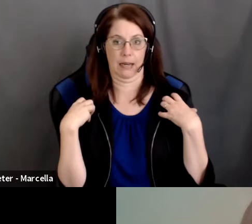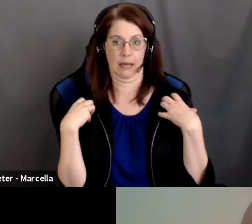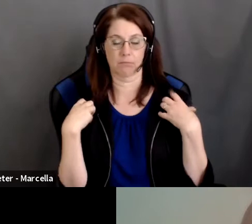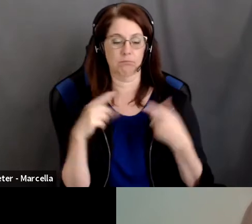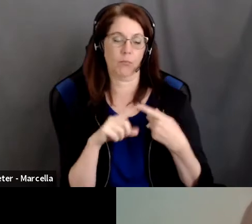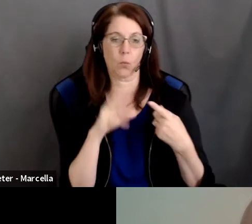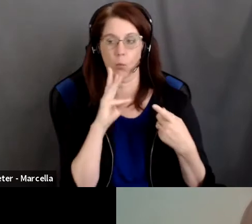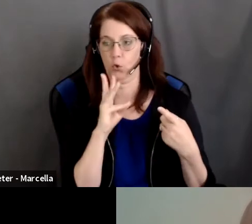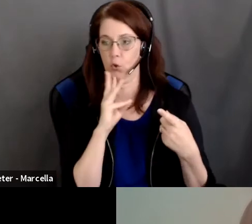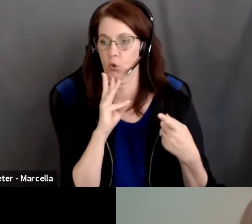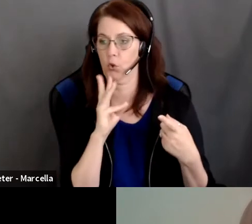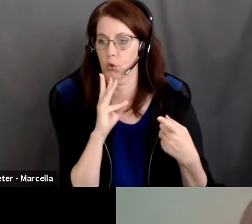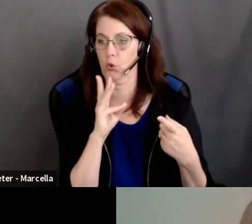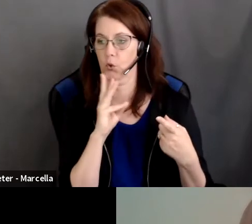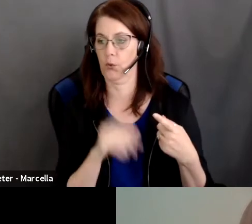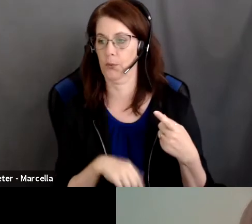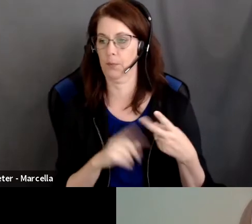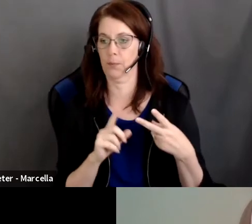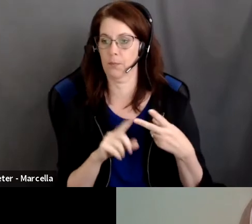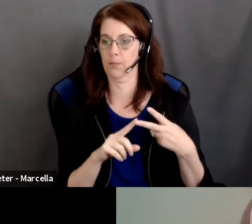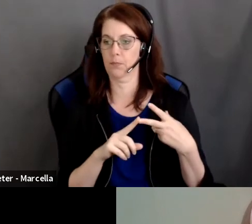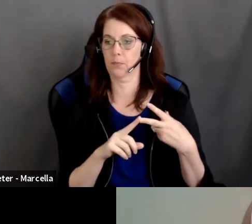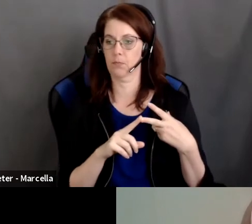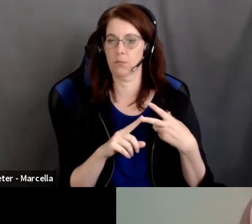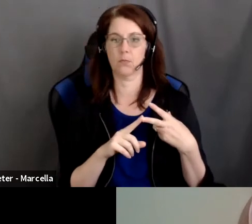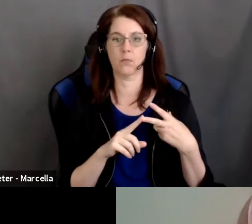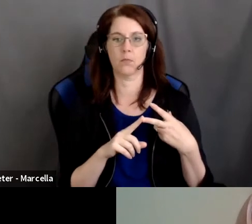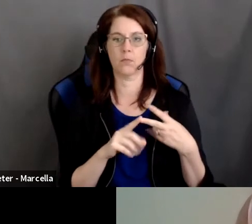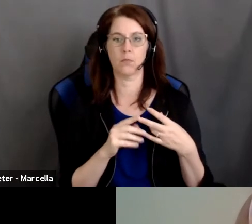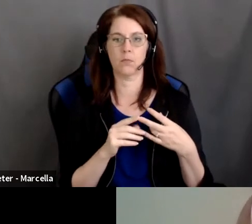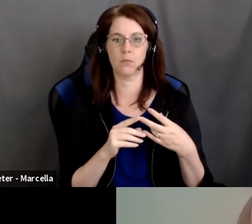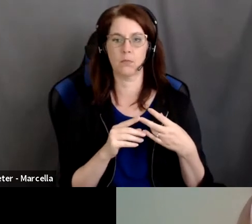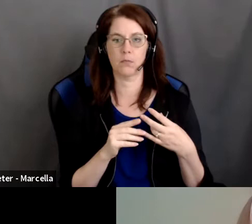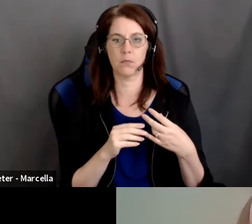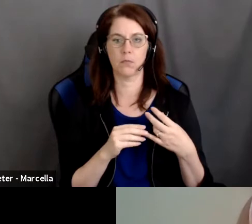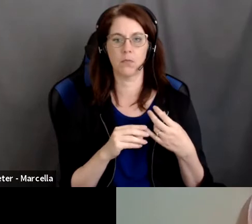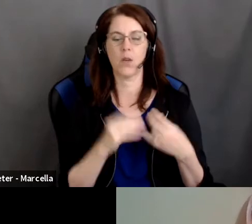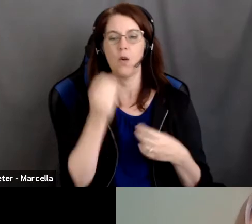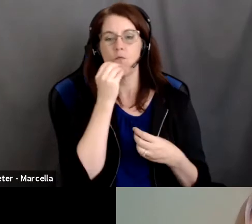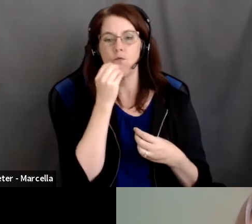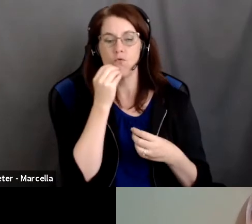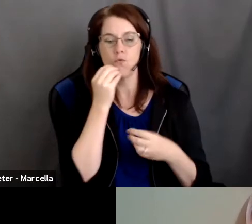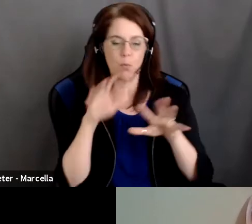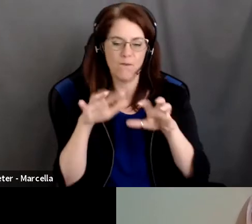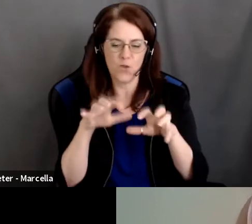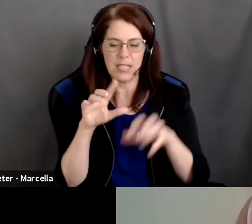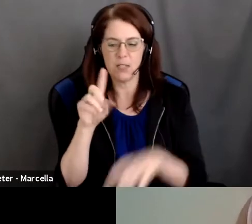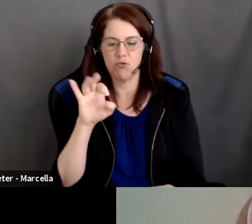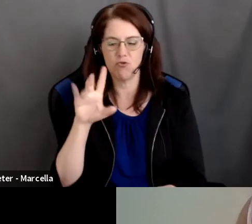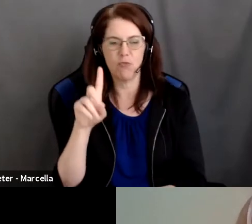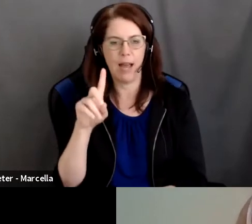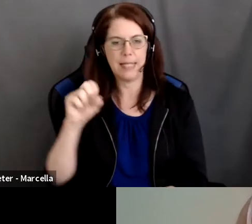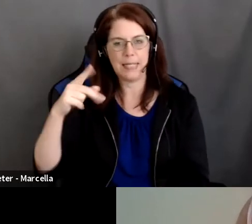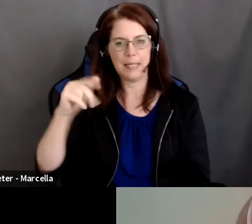water. I have some of the freeze-dried space food. I have